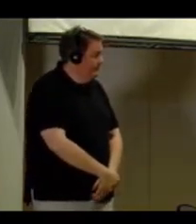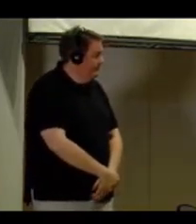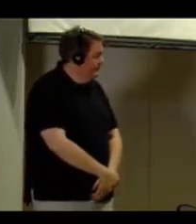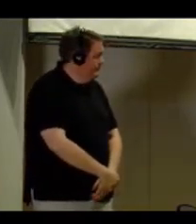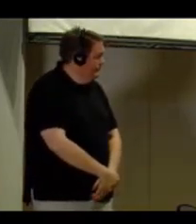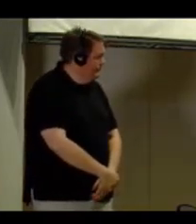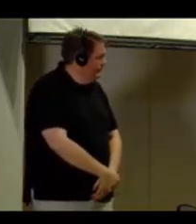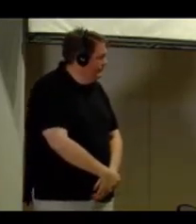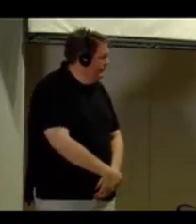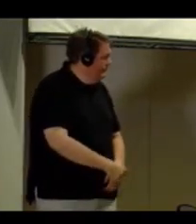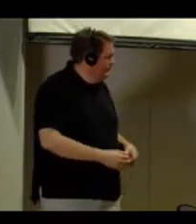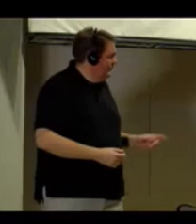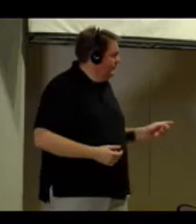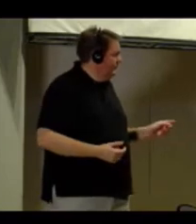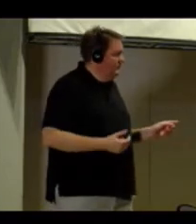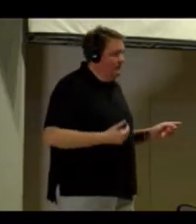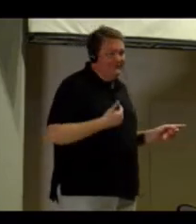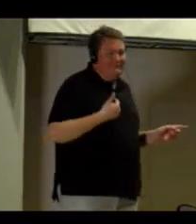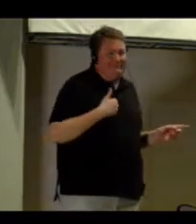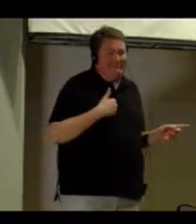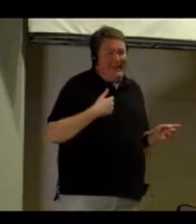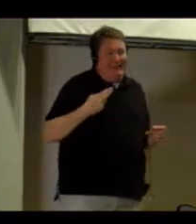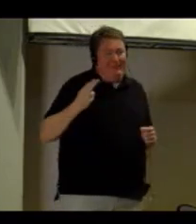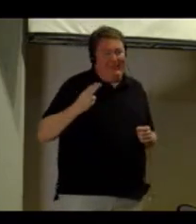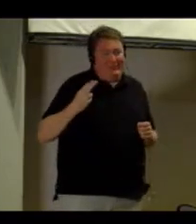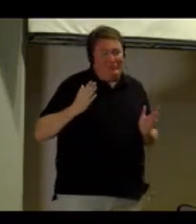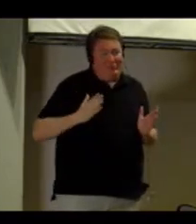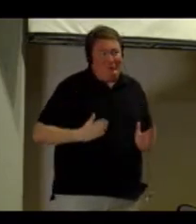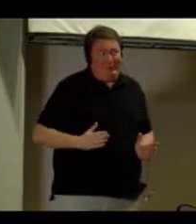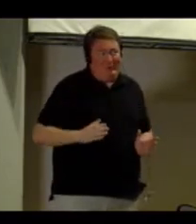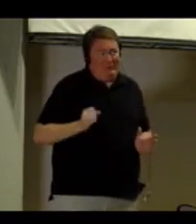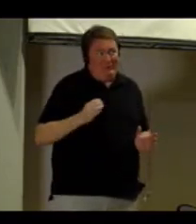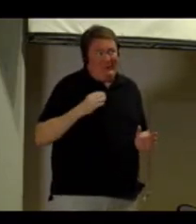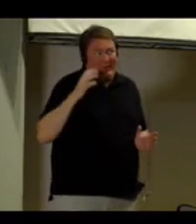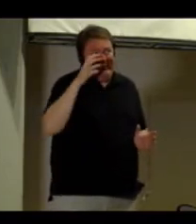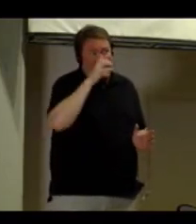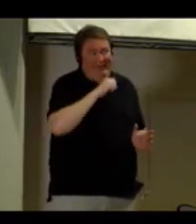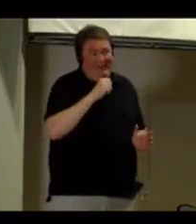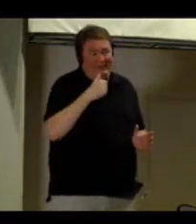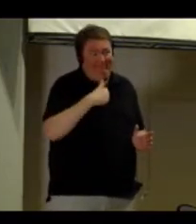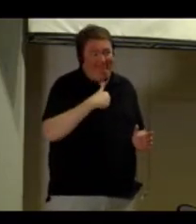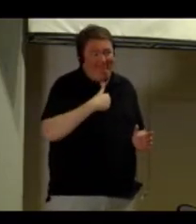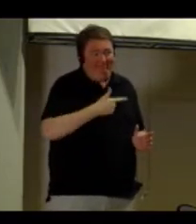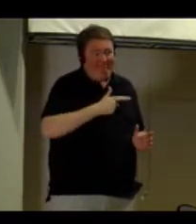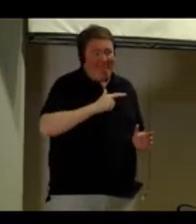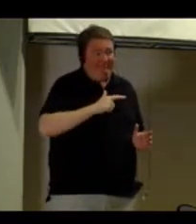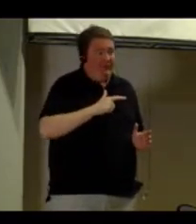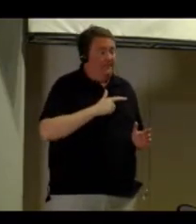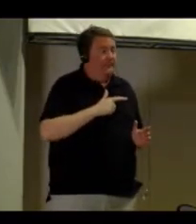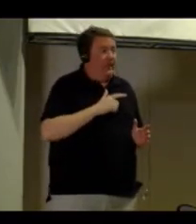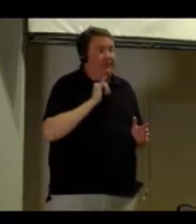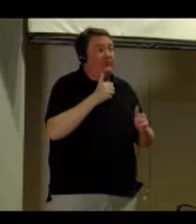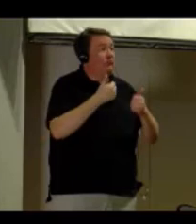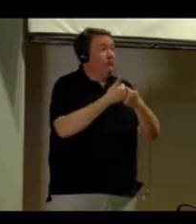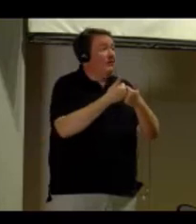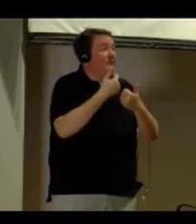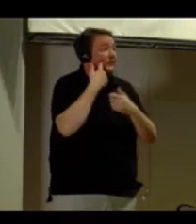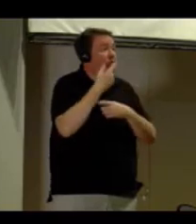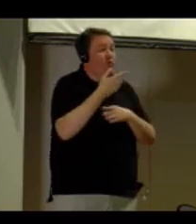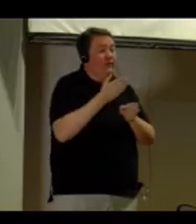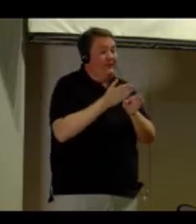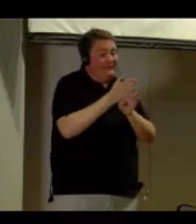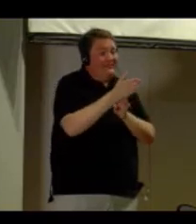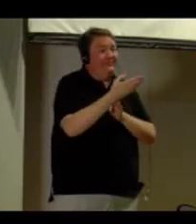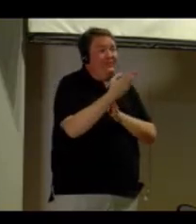Well, as the historian up here, I'll maybe start. It's one of the big challenges for the humanities is finding the really